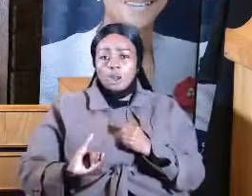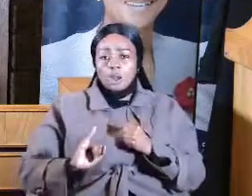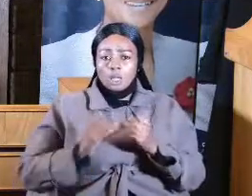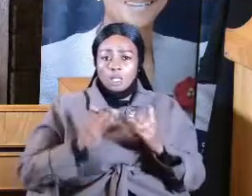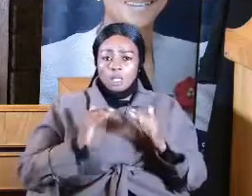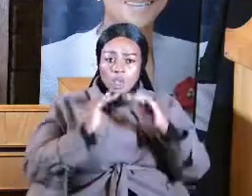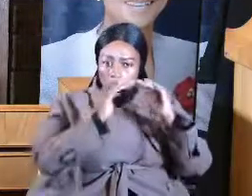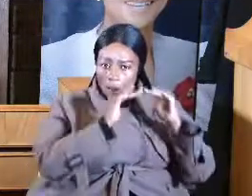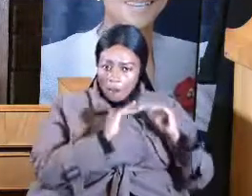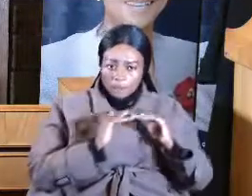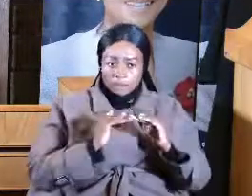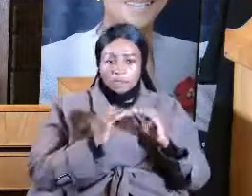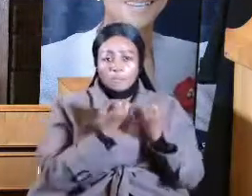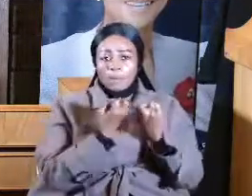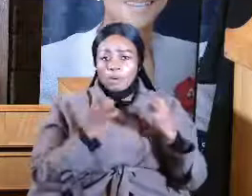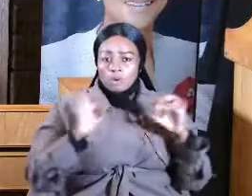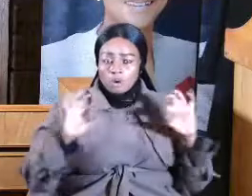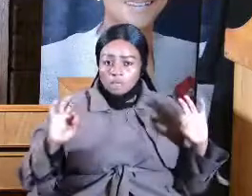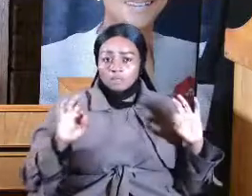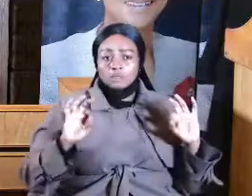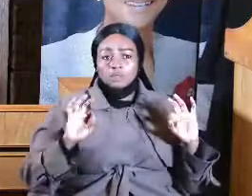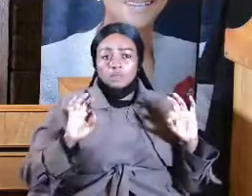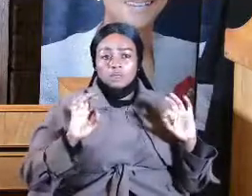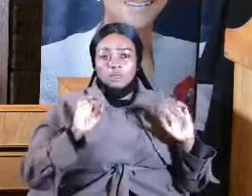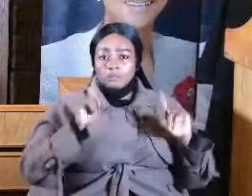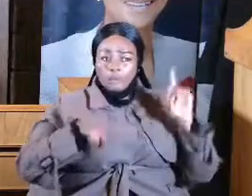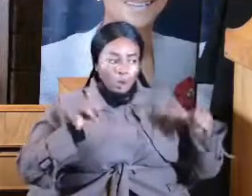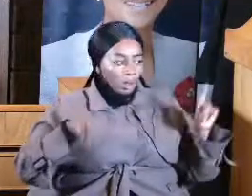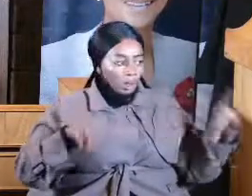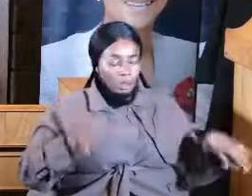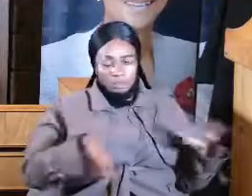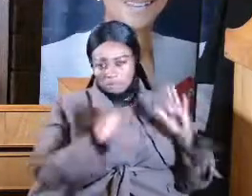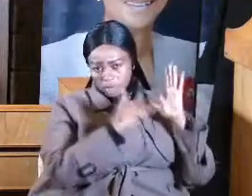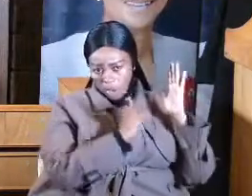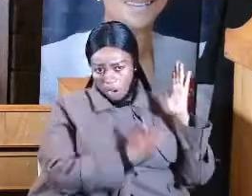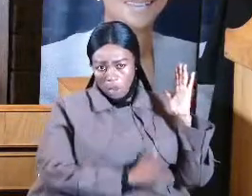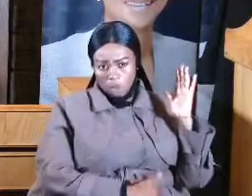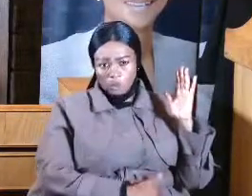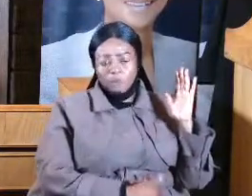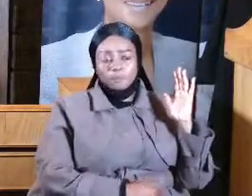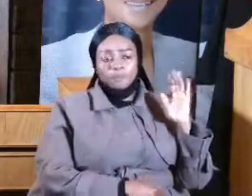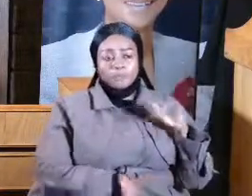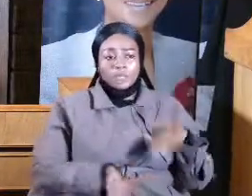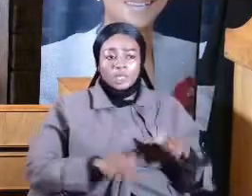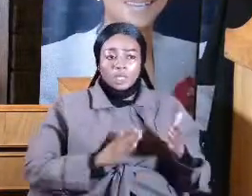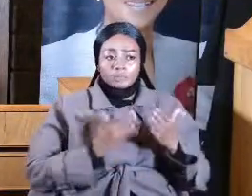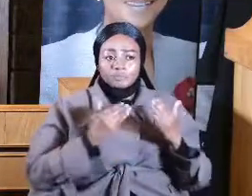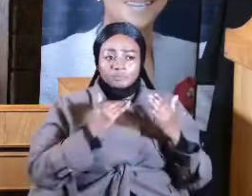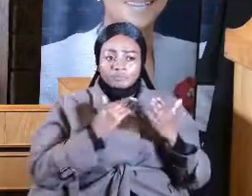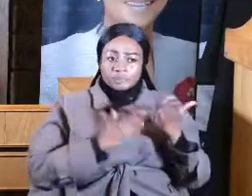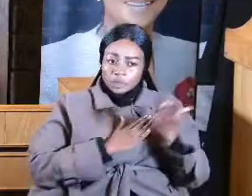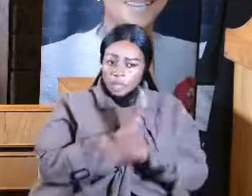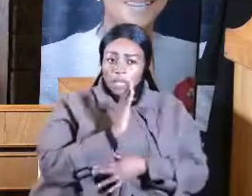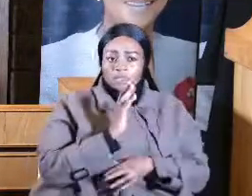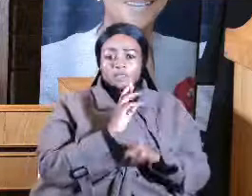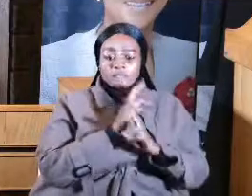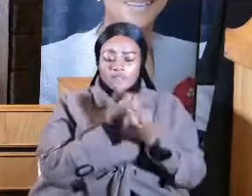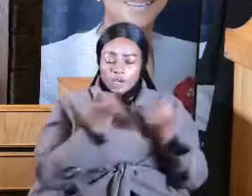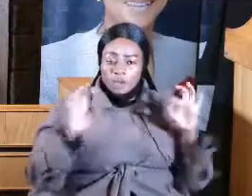equality, democracy, the list is long. Justice, freedom,